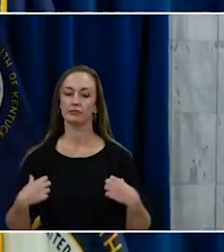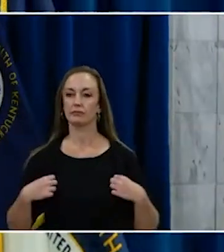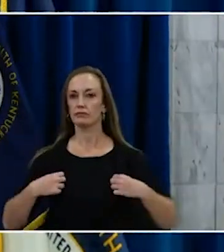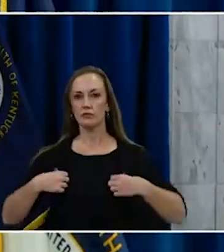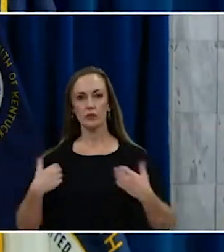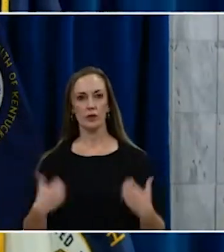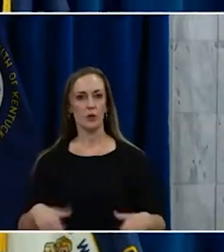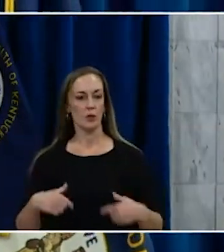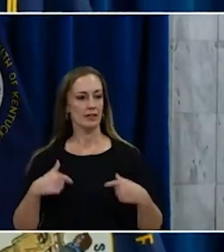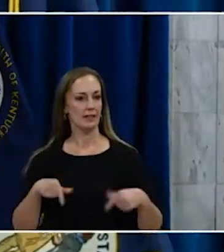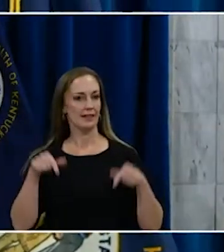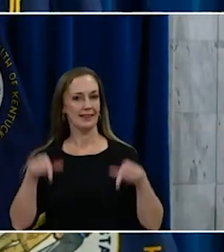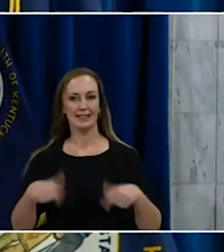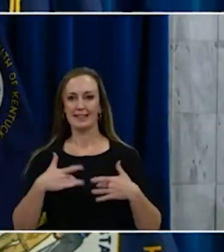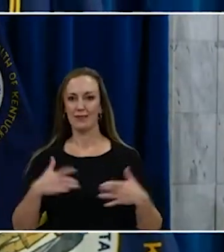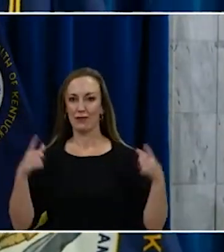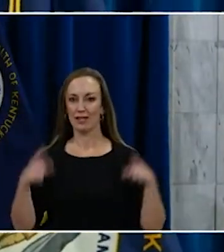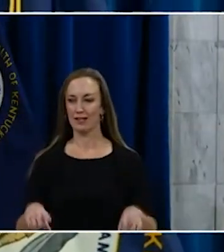Oh, this event,